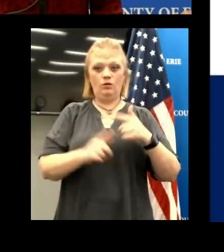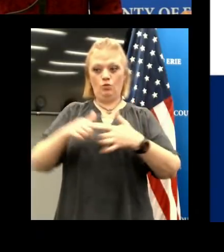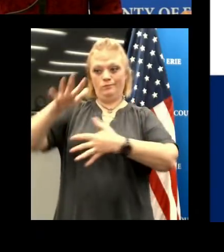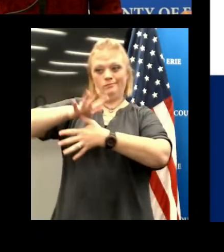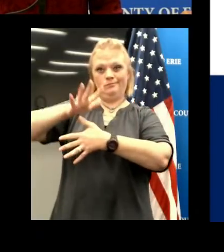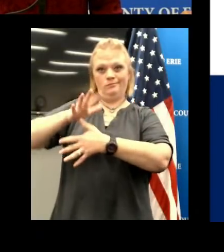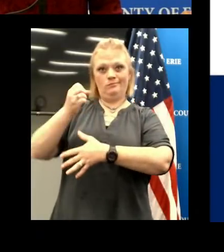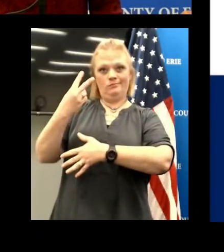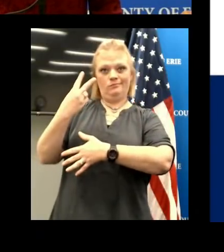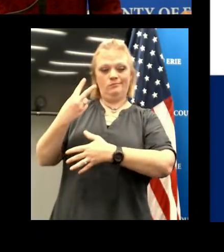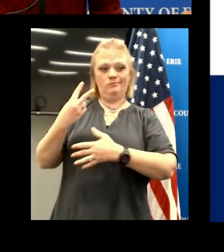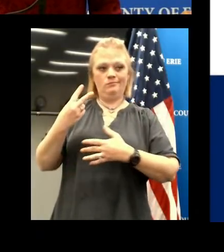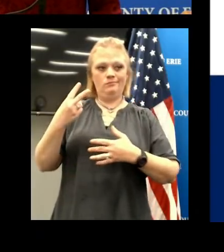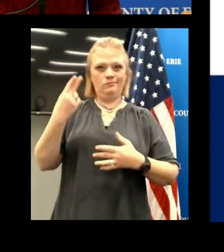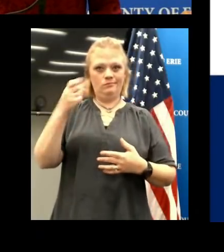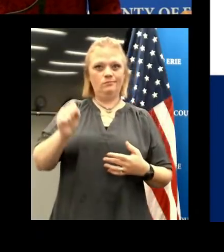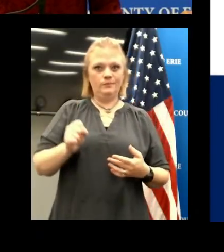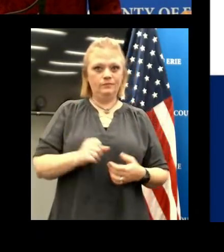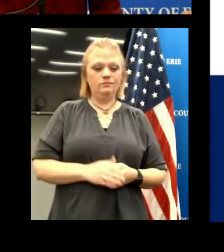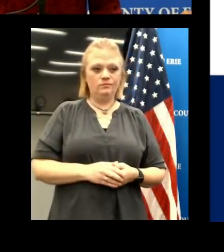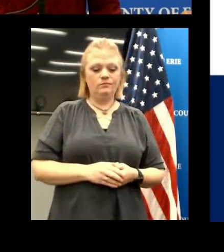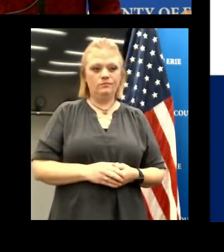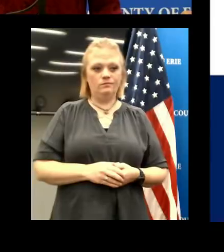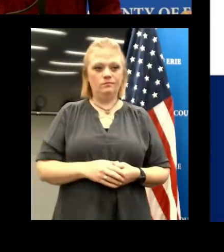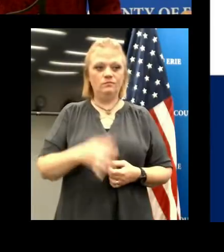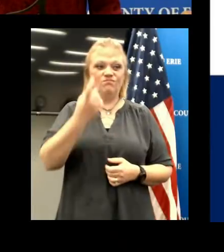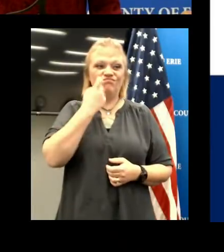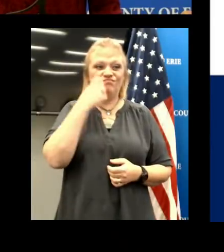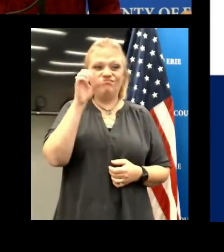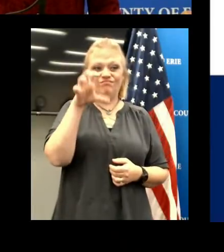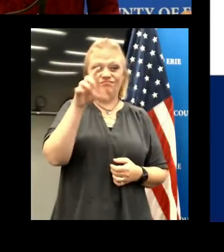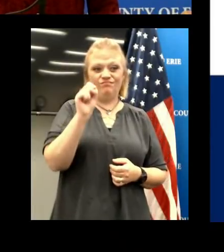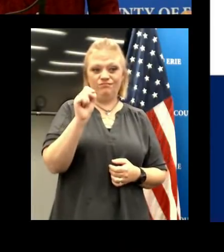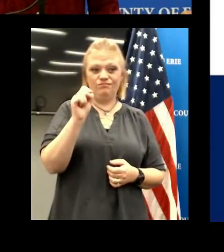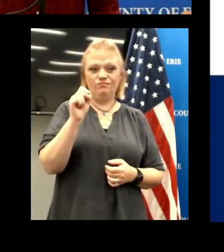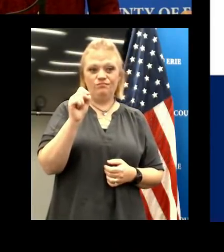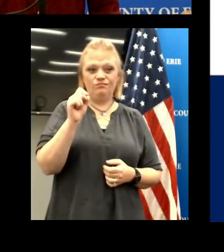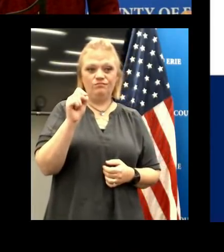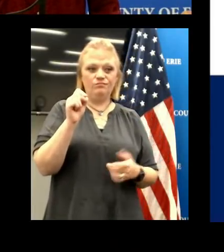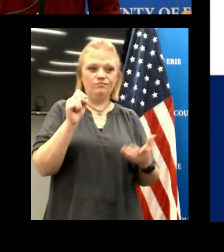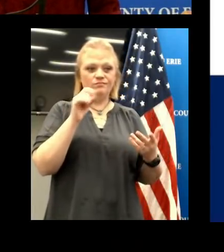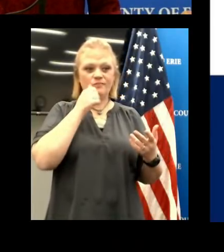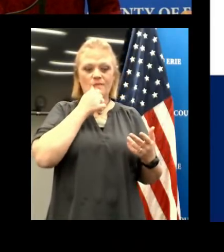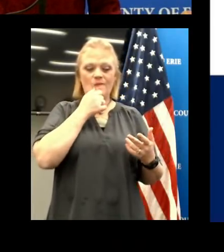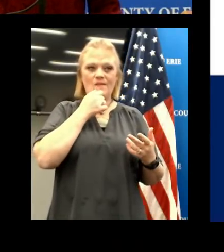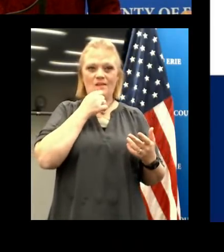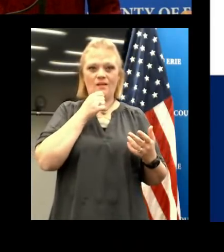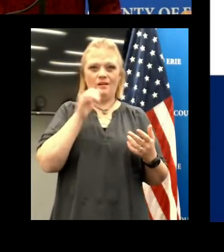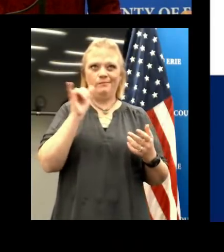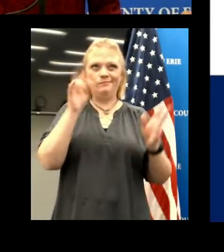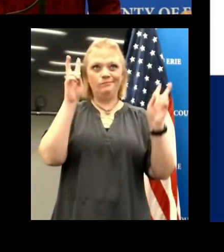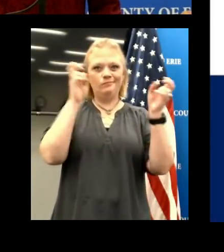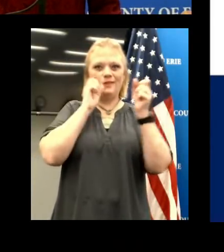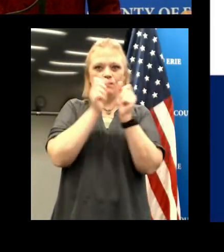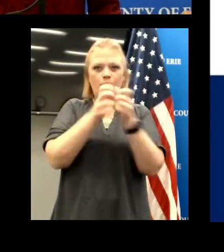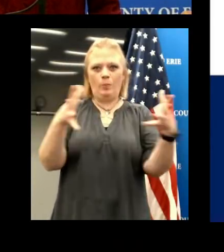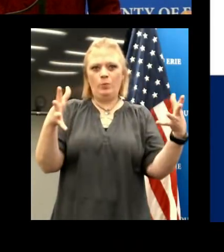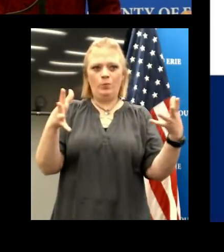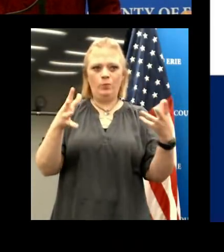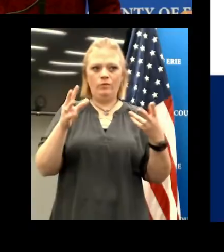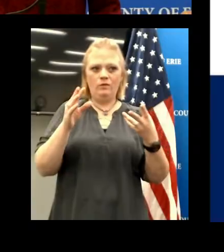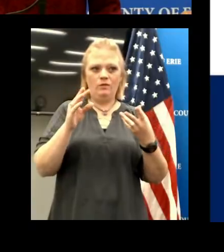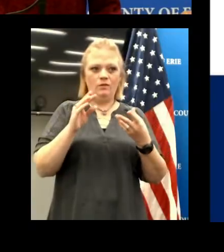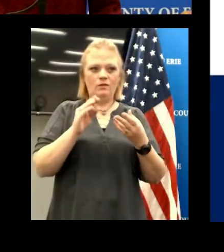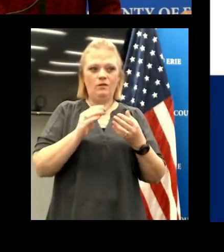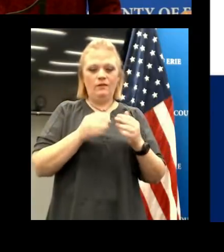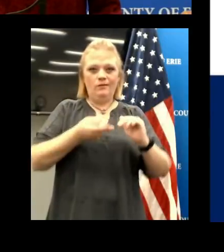So just in in October, we've had this really explosion of number of cases